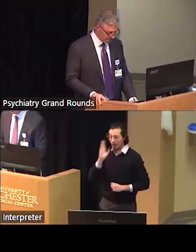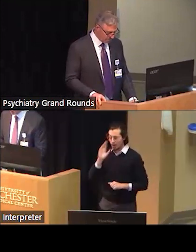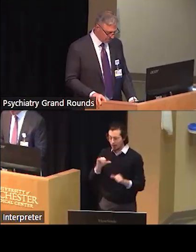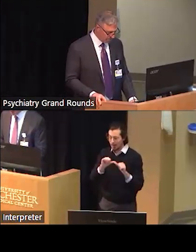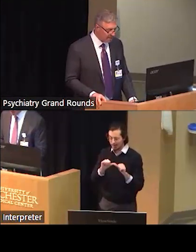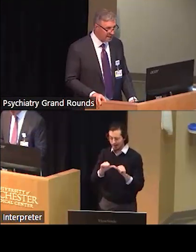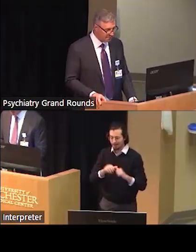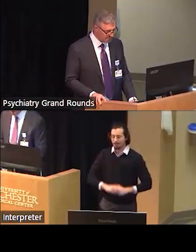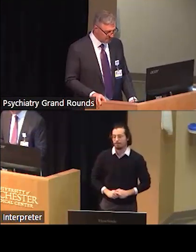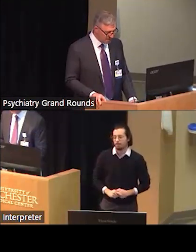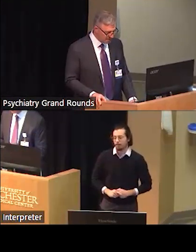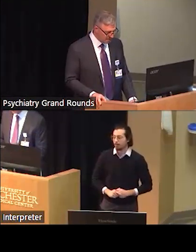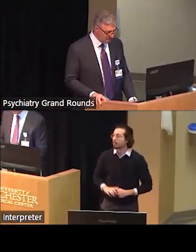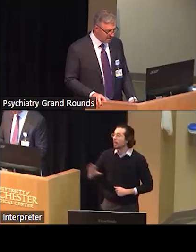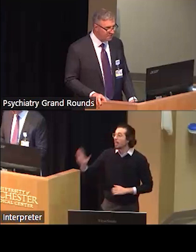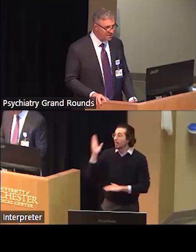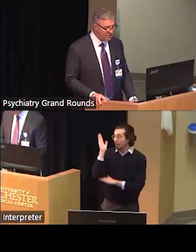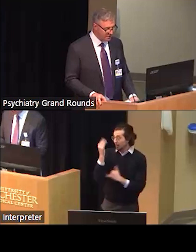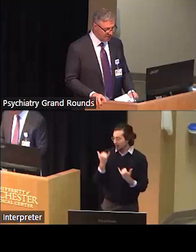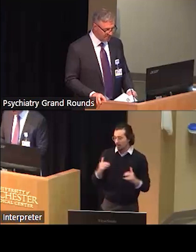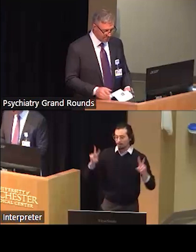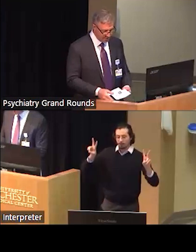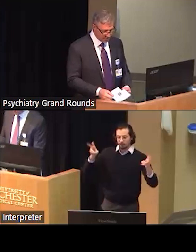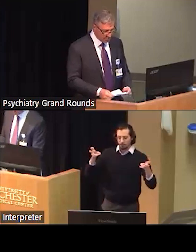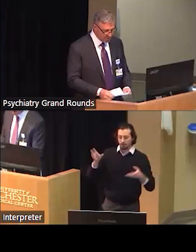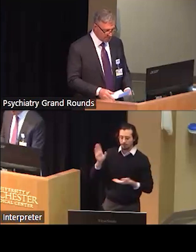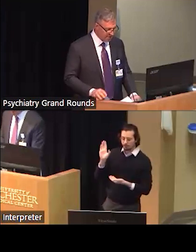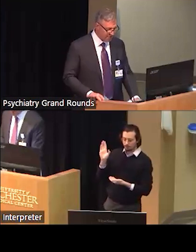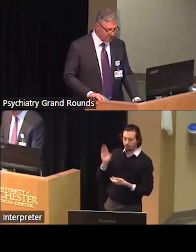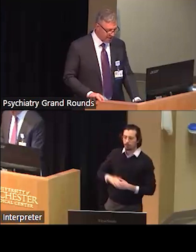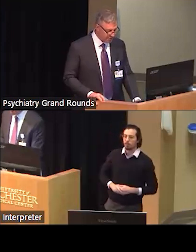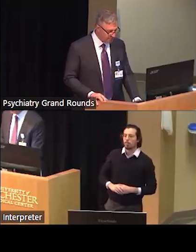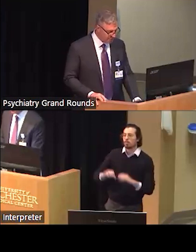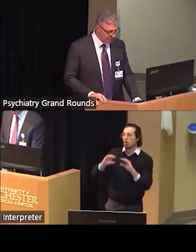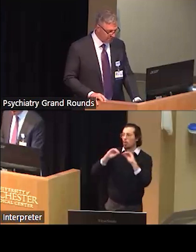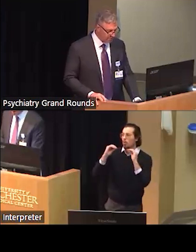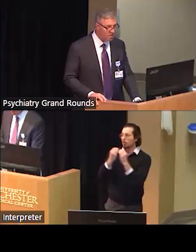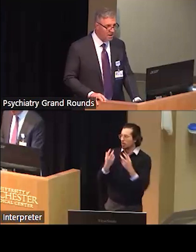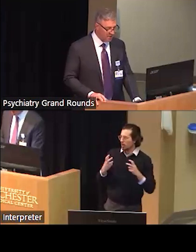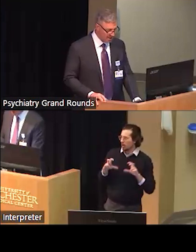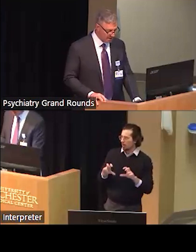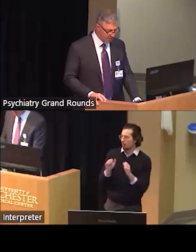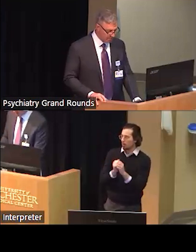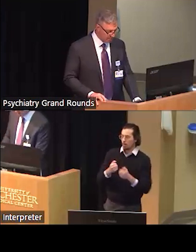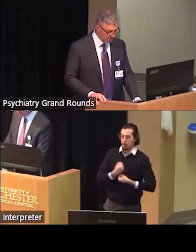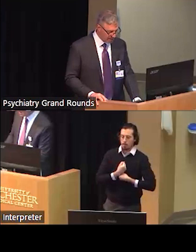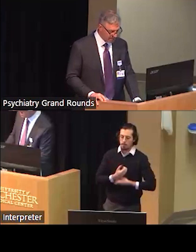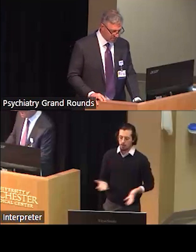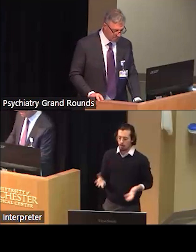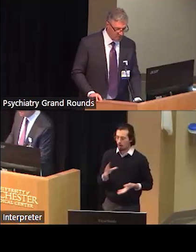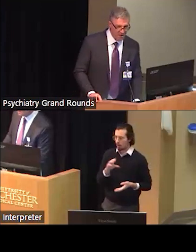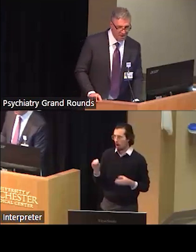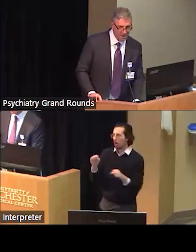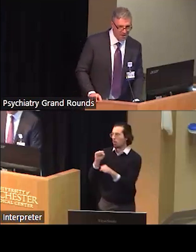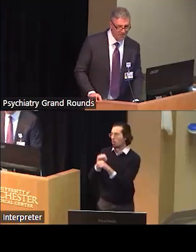so I'll keep doing it. His lecture today is entitled Organizational Contributions to Burnout and Workplace